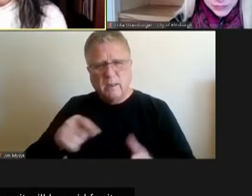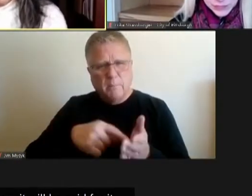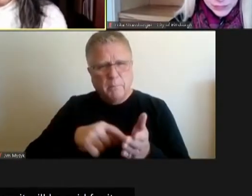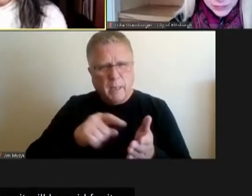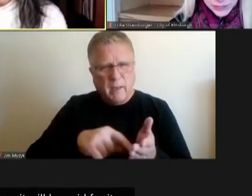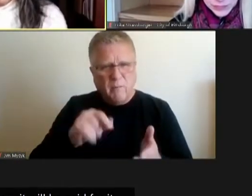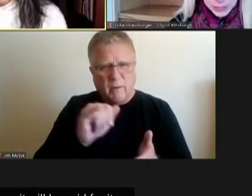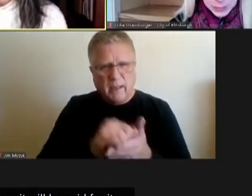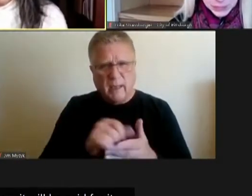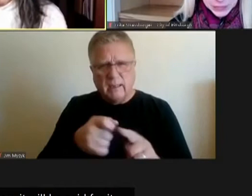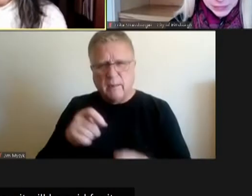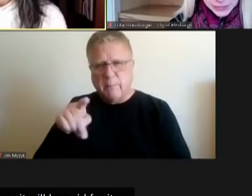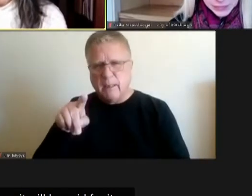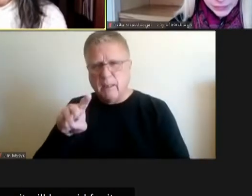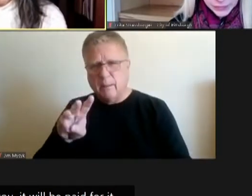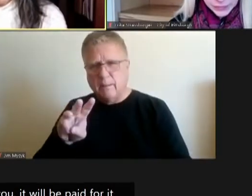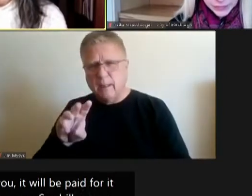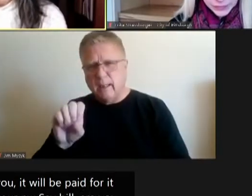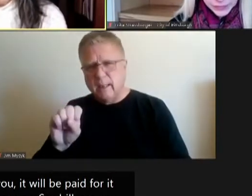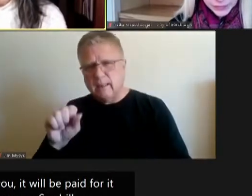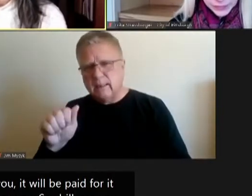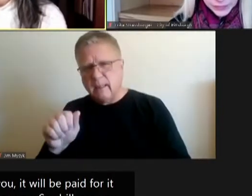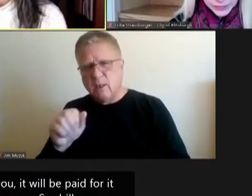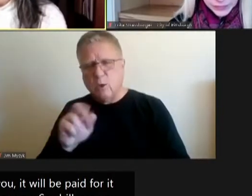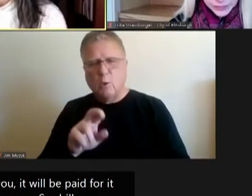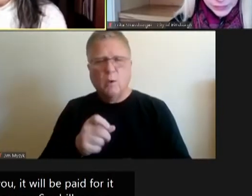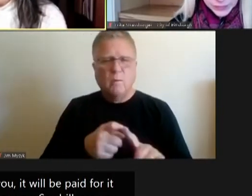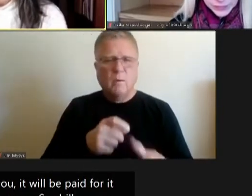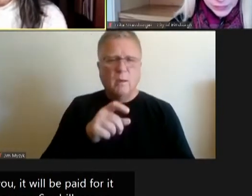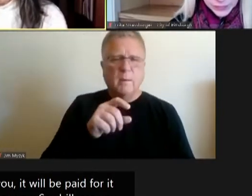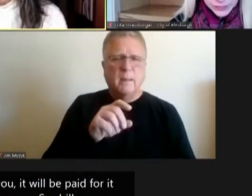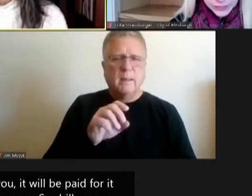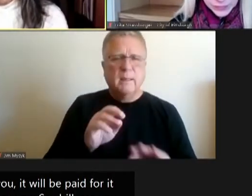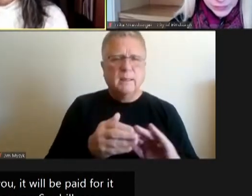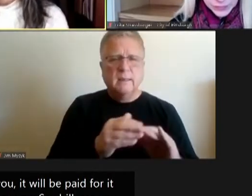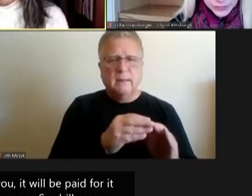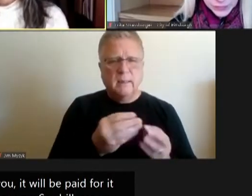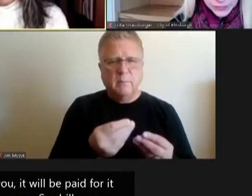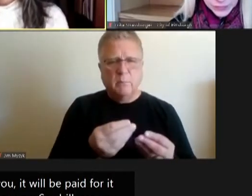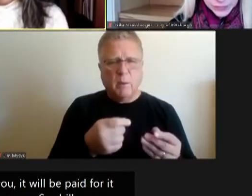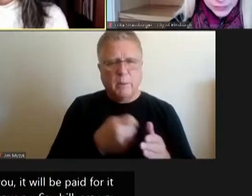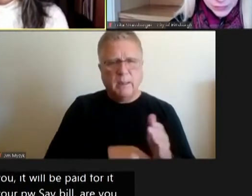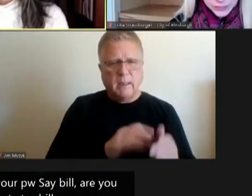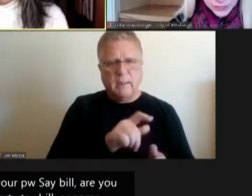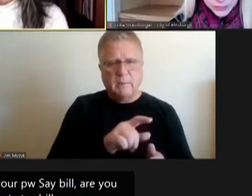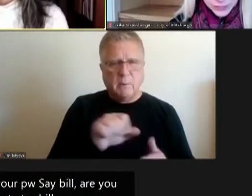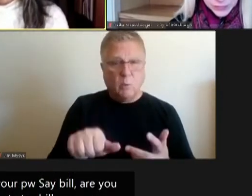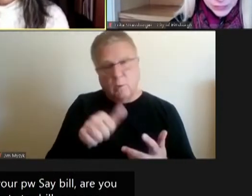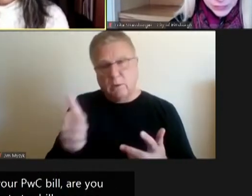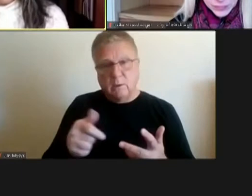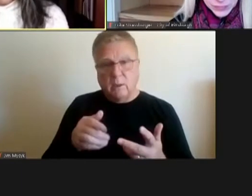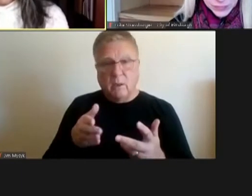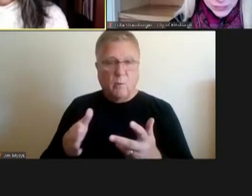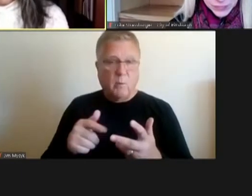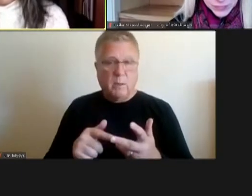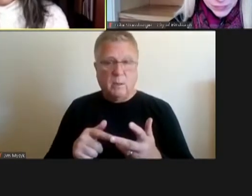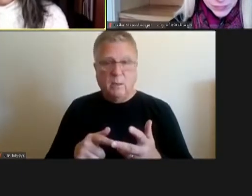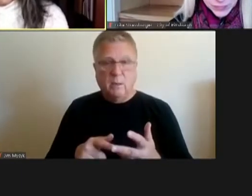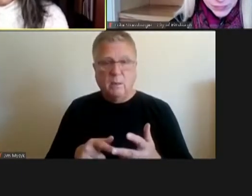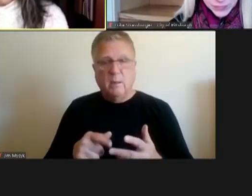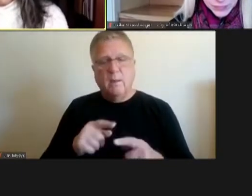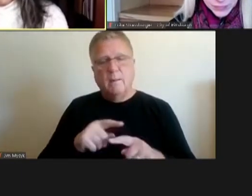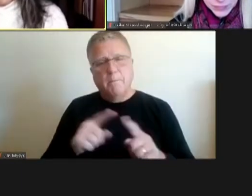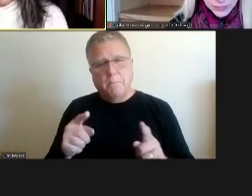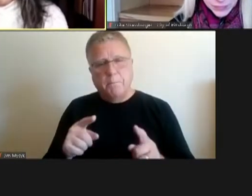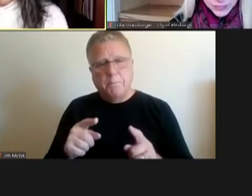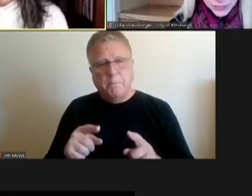your PWSA bill, or are you paying for it on your city property tax bill or some other way? But then, much to my chagrin, we didn't open